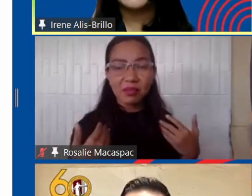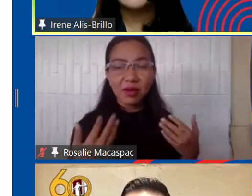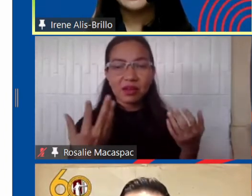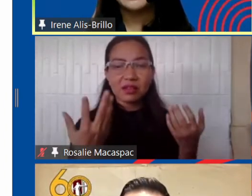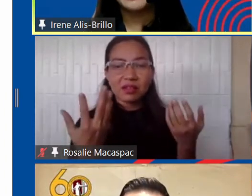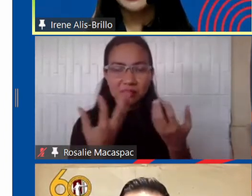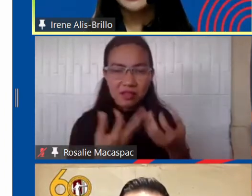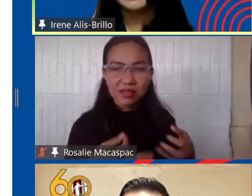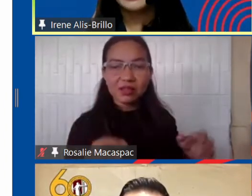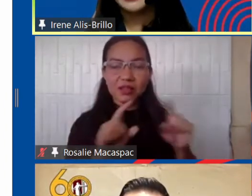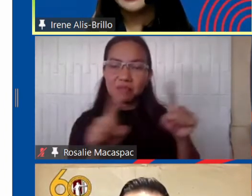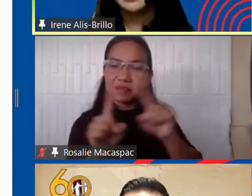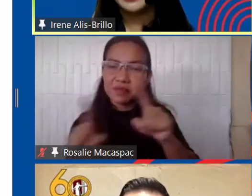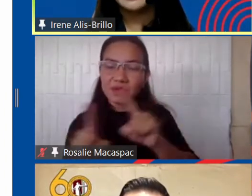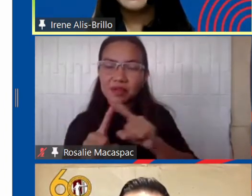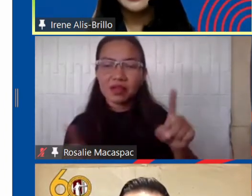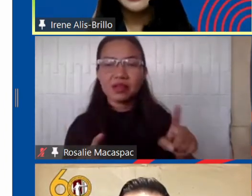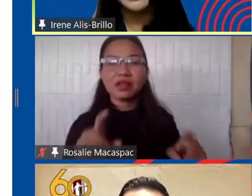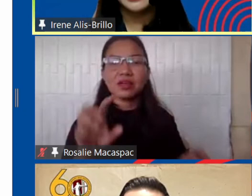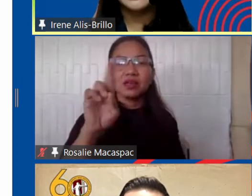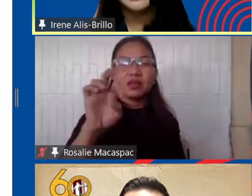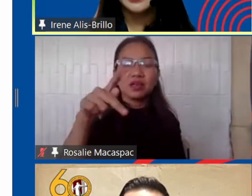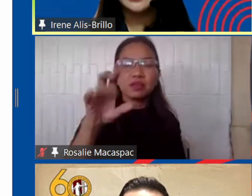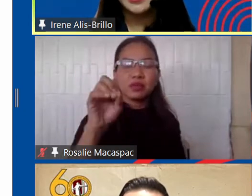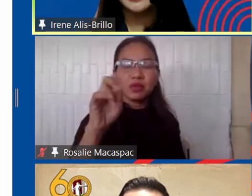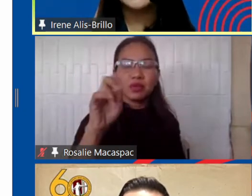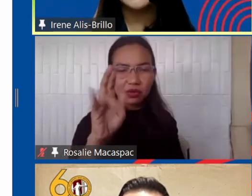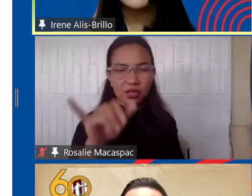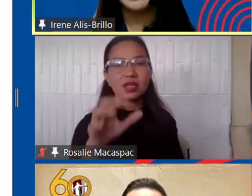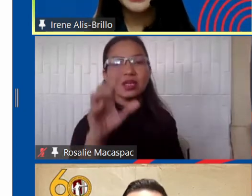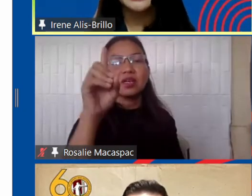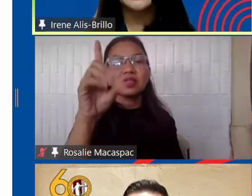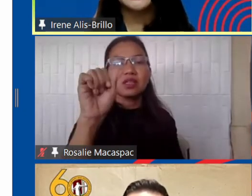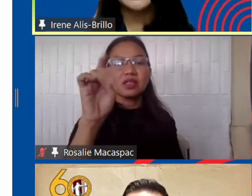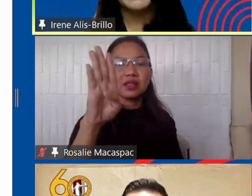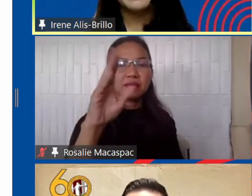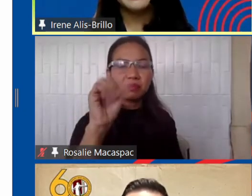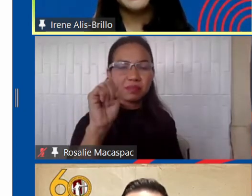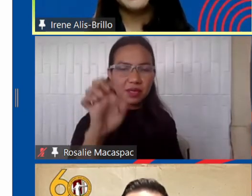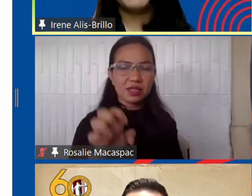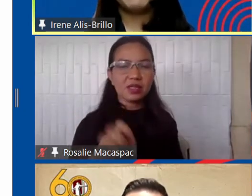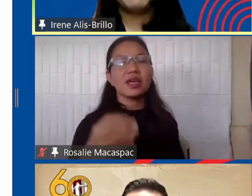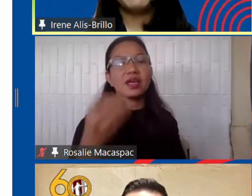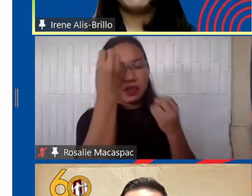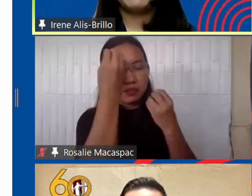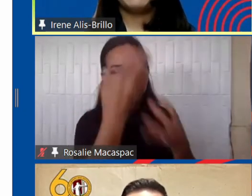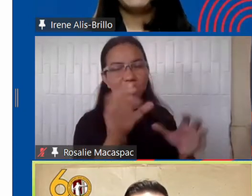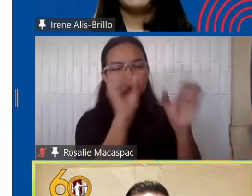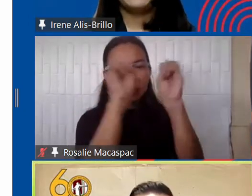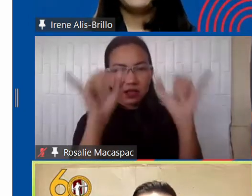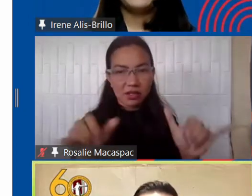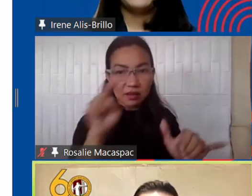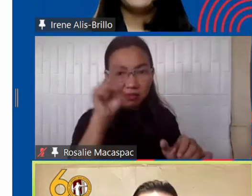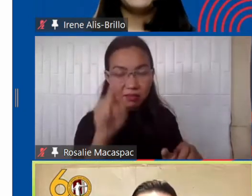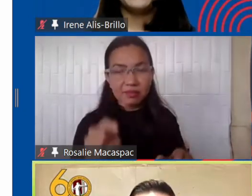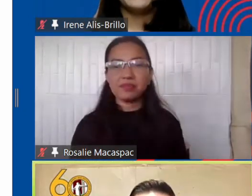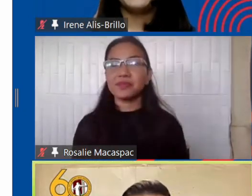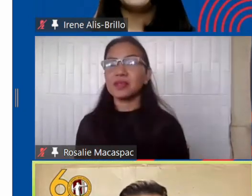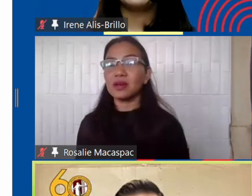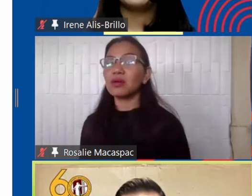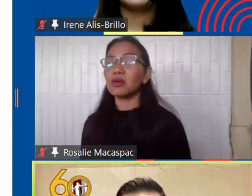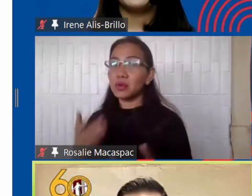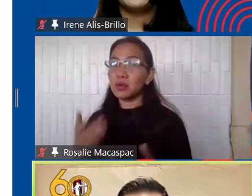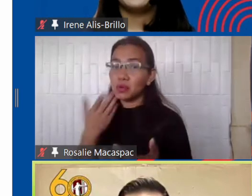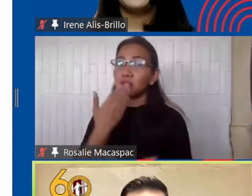difference between repository, database, dataset, and information system? Oh, I also like that question.